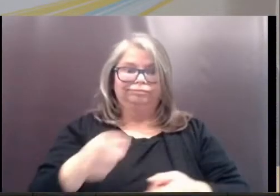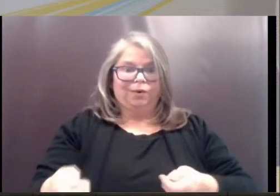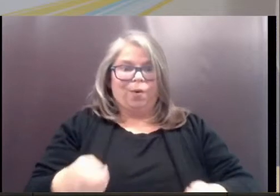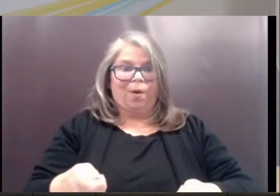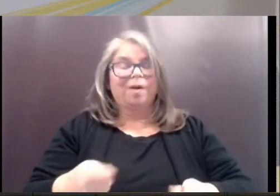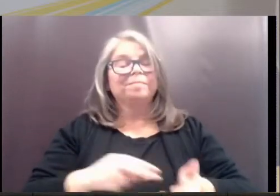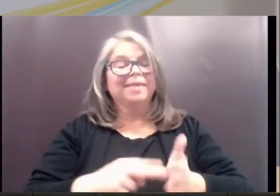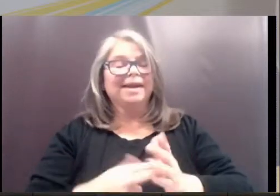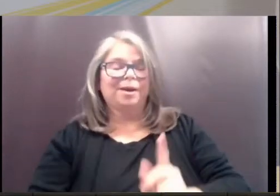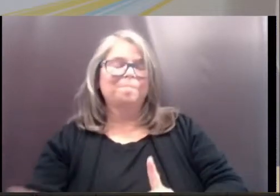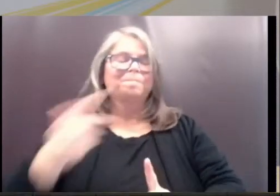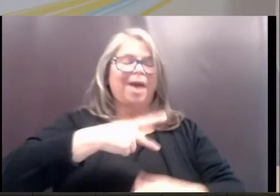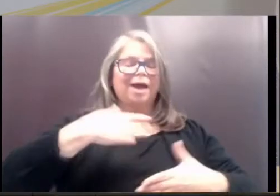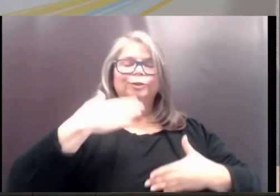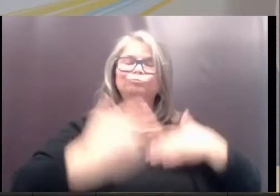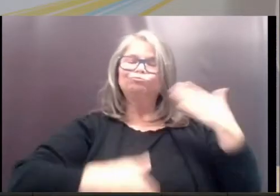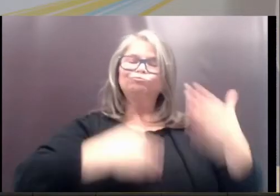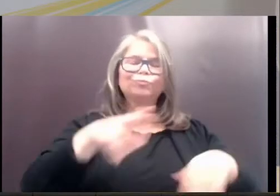possible.